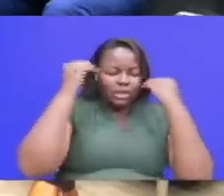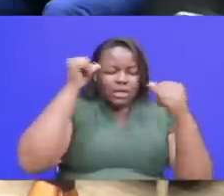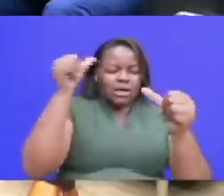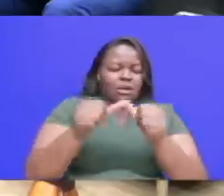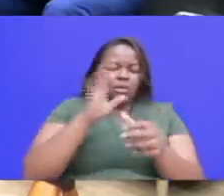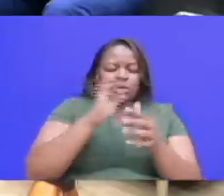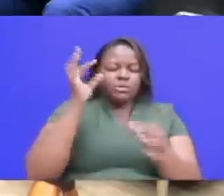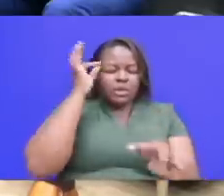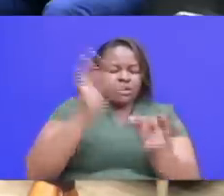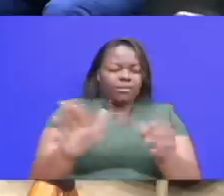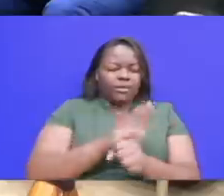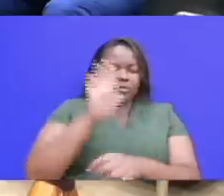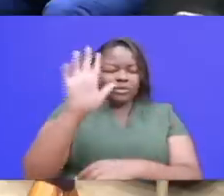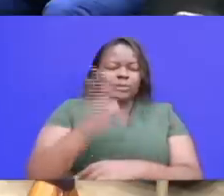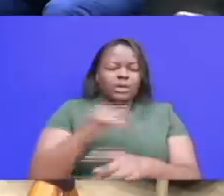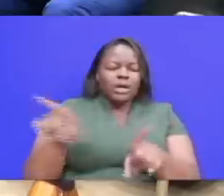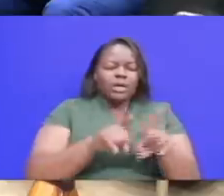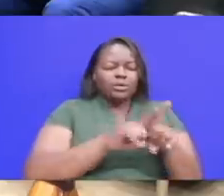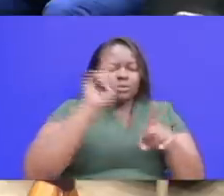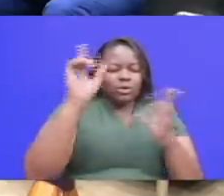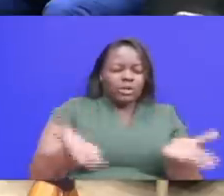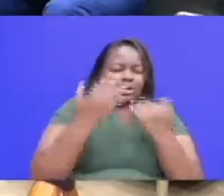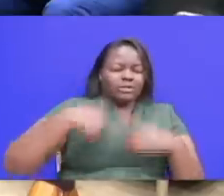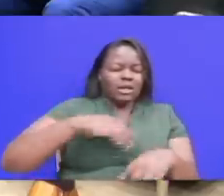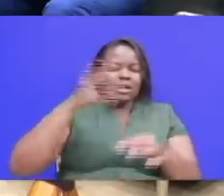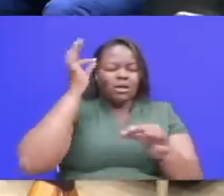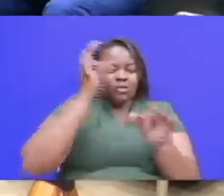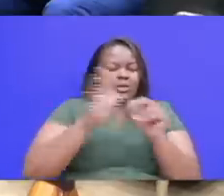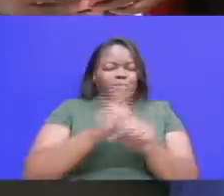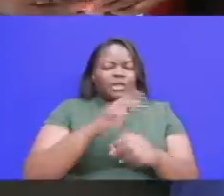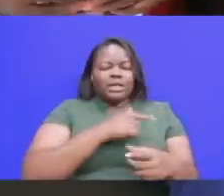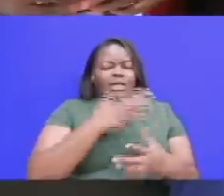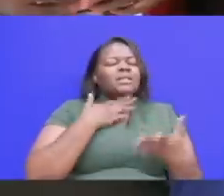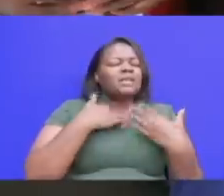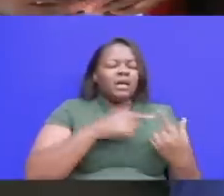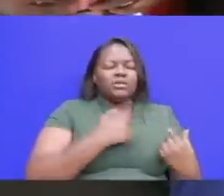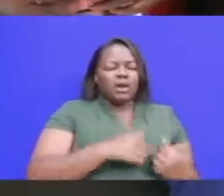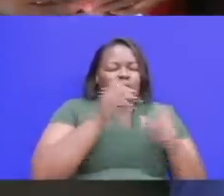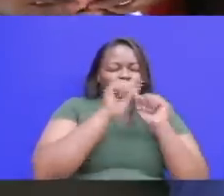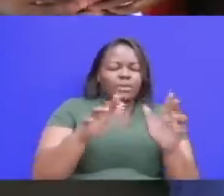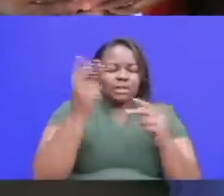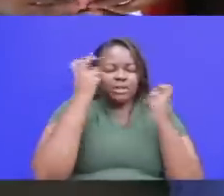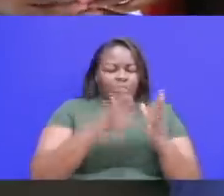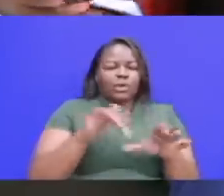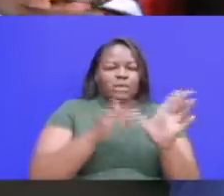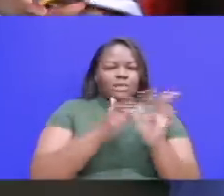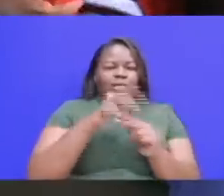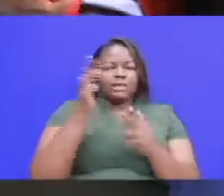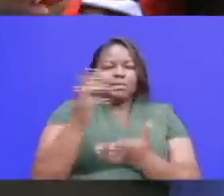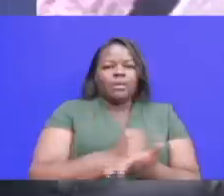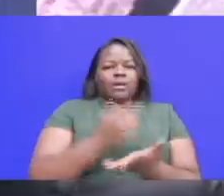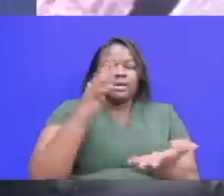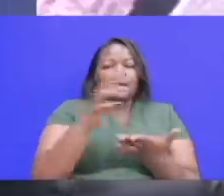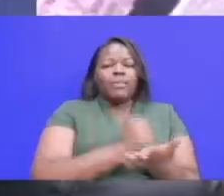faithful to you and that you may be able to lift us up. Fulfill the desires of our hearts. Bless the viewers as well. It is my prayer in Jesus' name. Amen and amen.